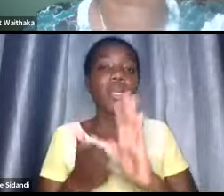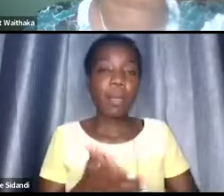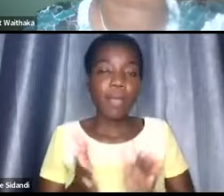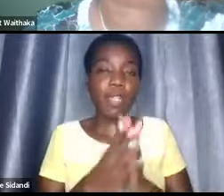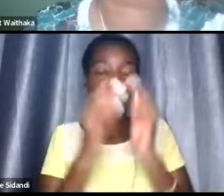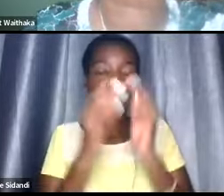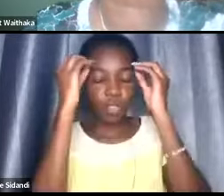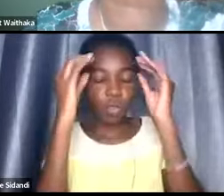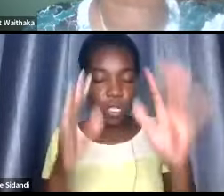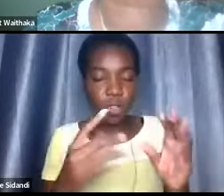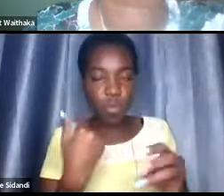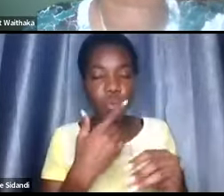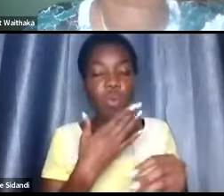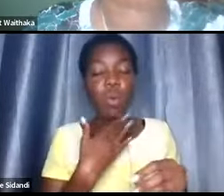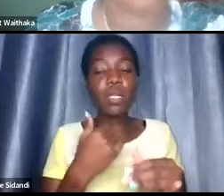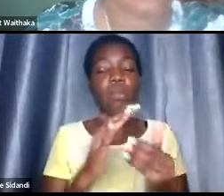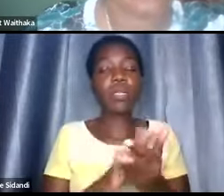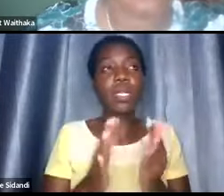become a